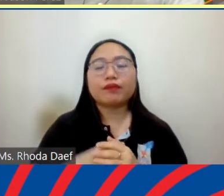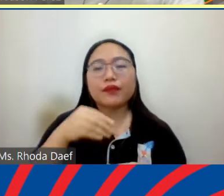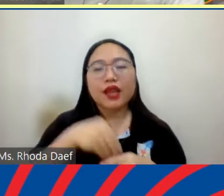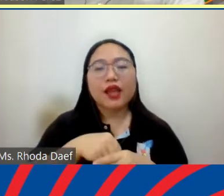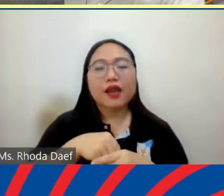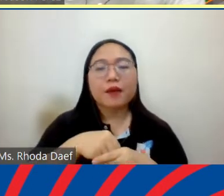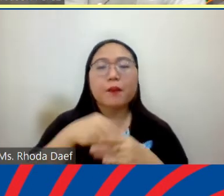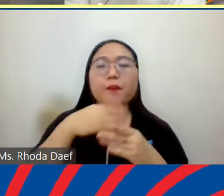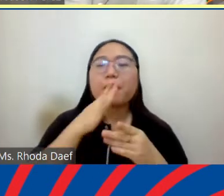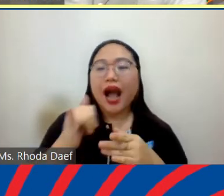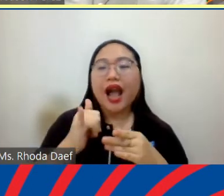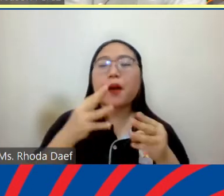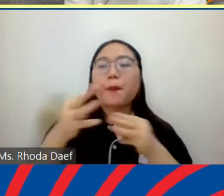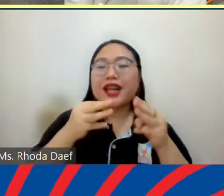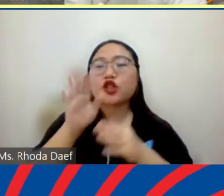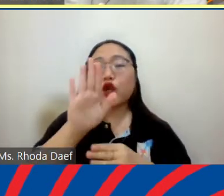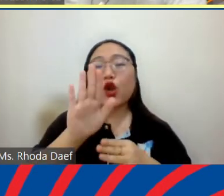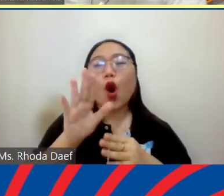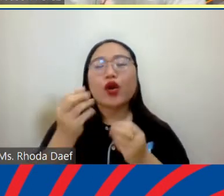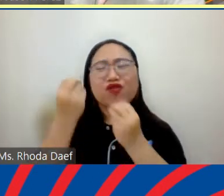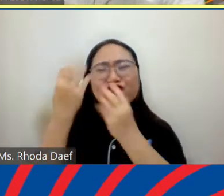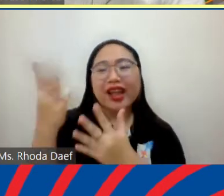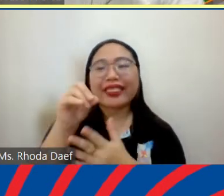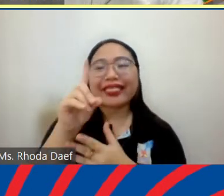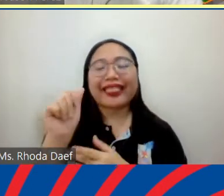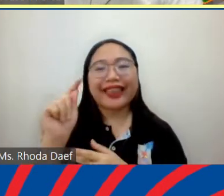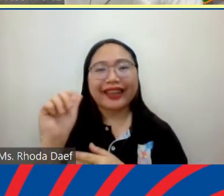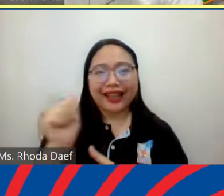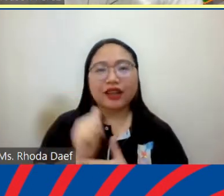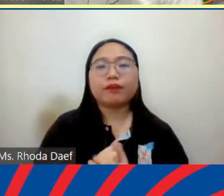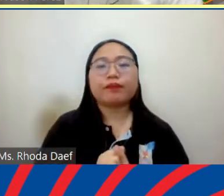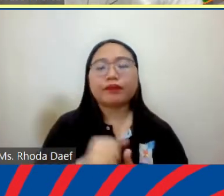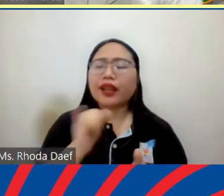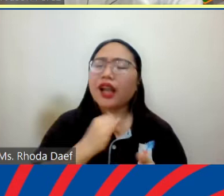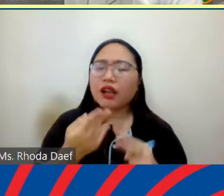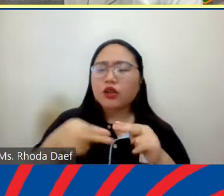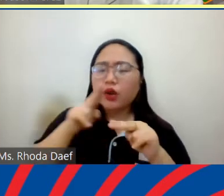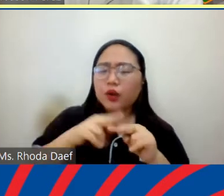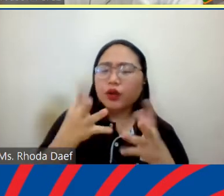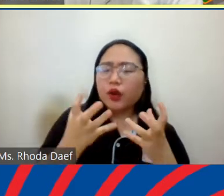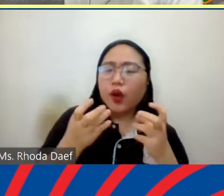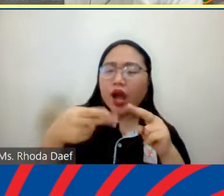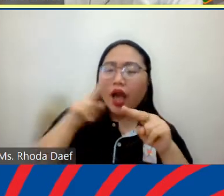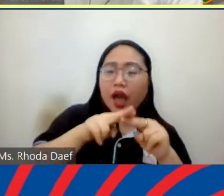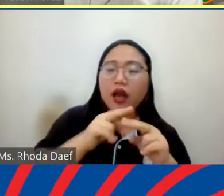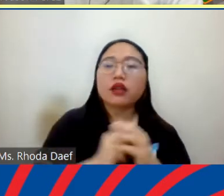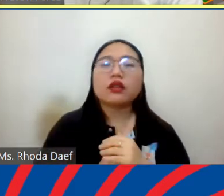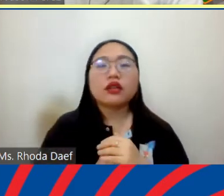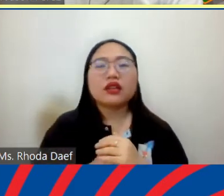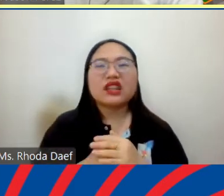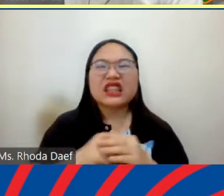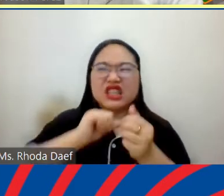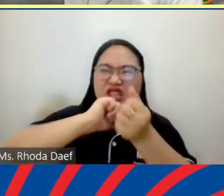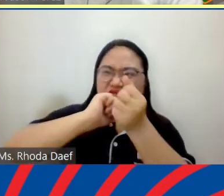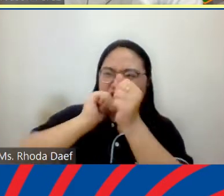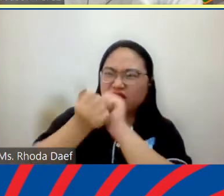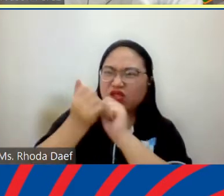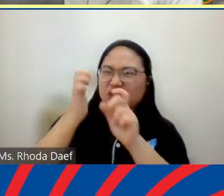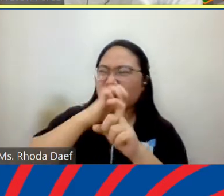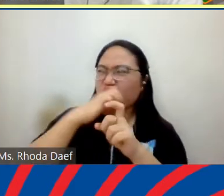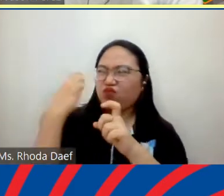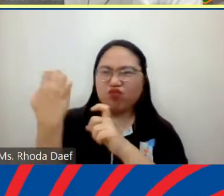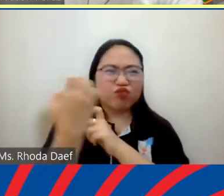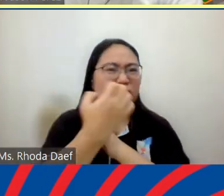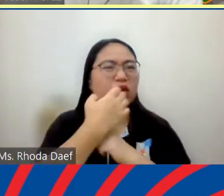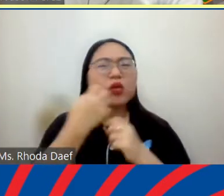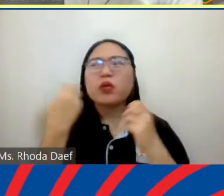data. And also, I just would like to add that with our changing environment, no, a